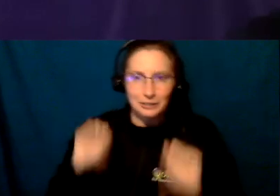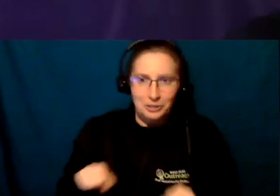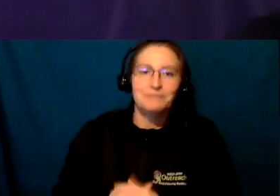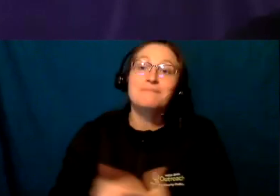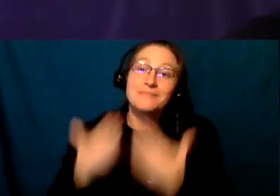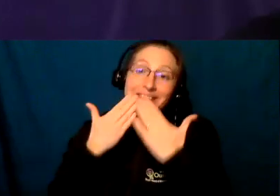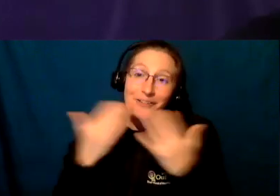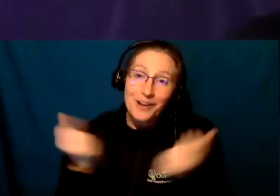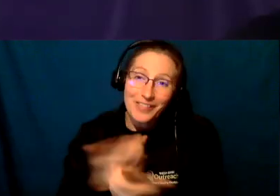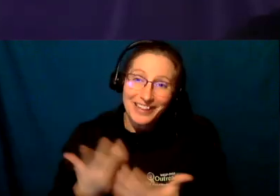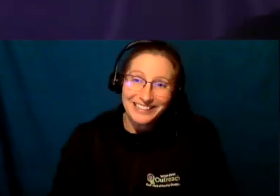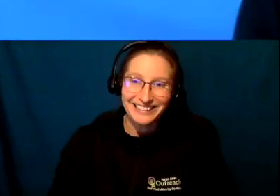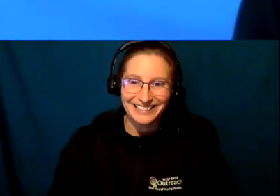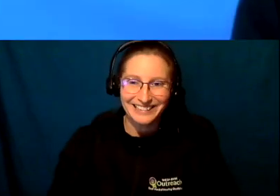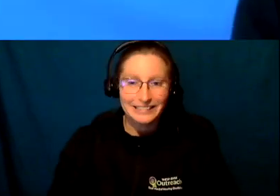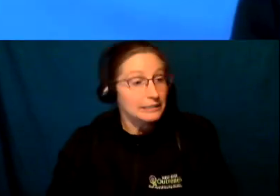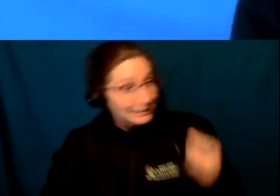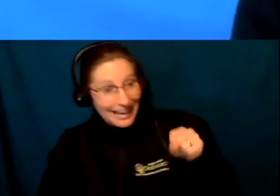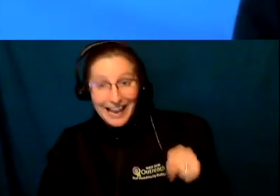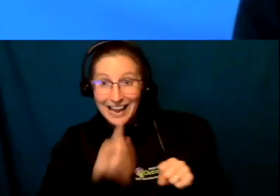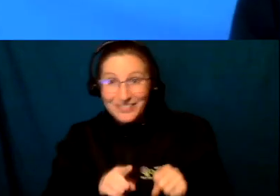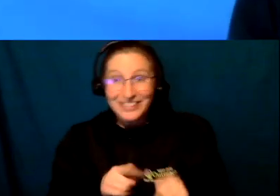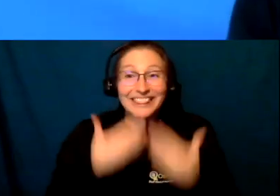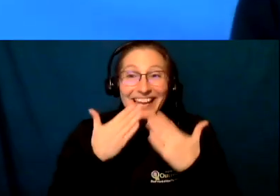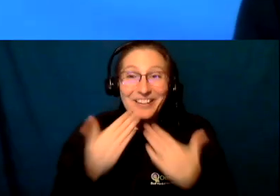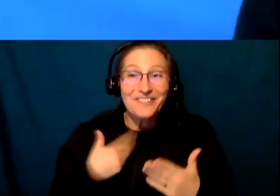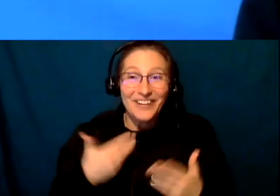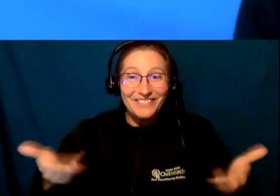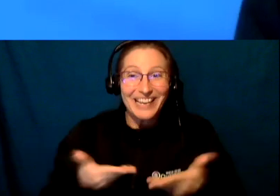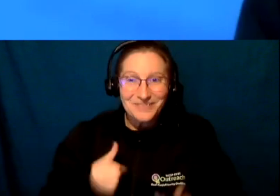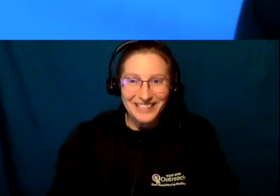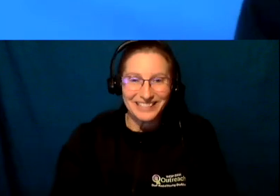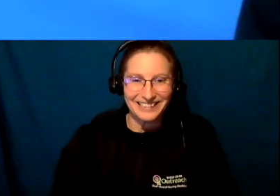Thank you for everything. Yeah, absolutely. Thank you for having me.